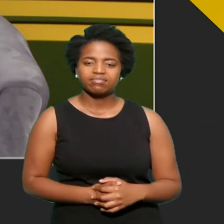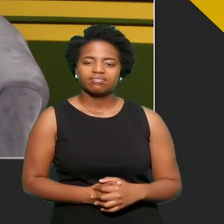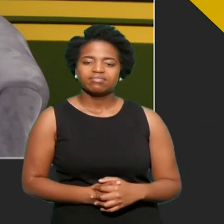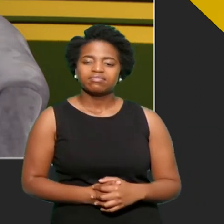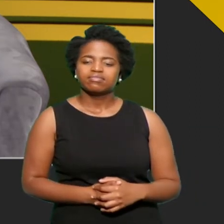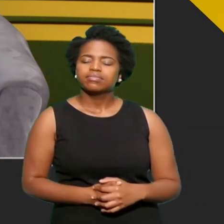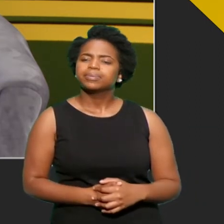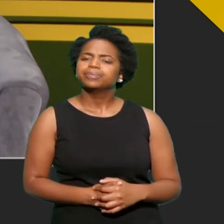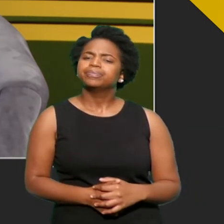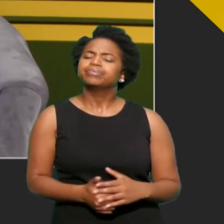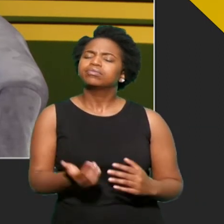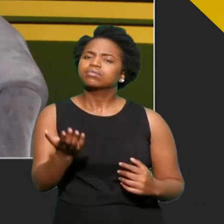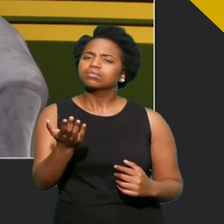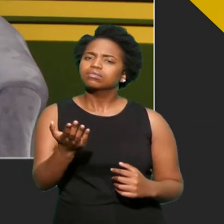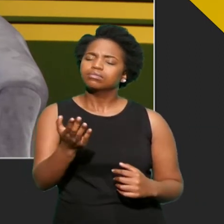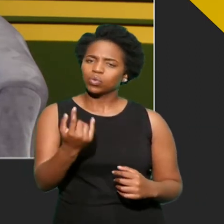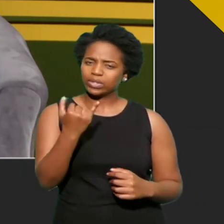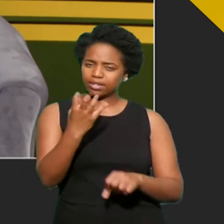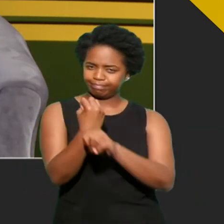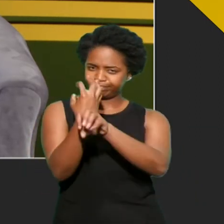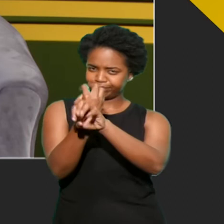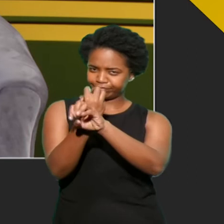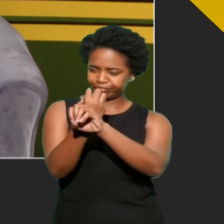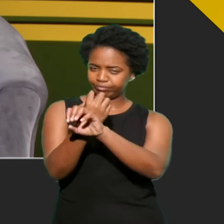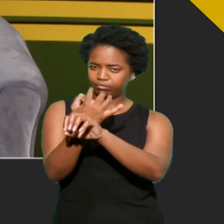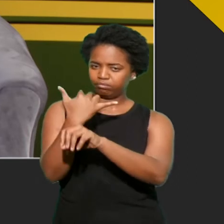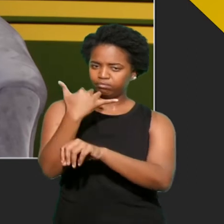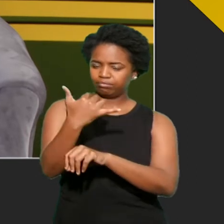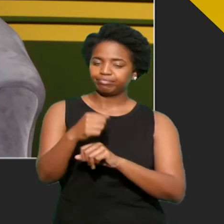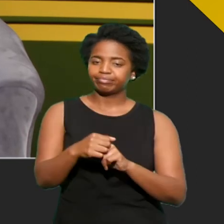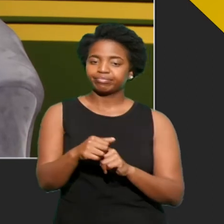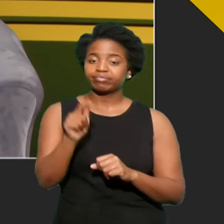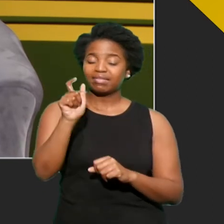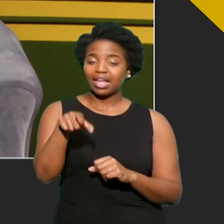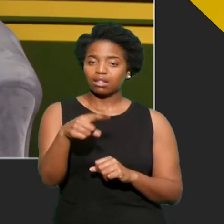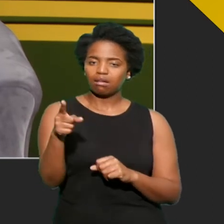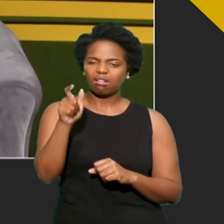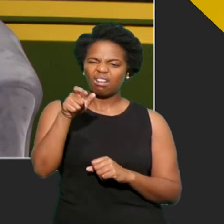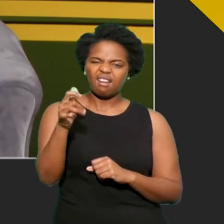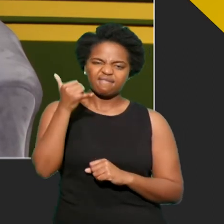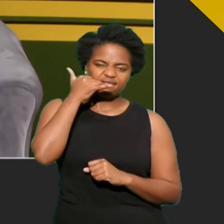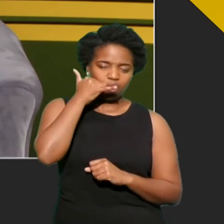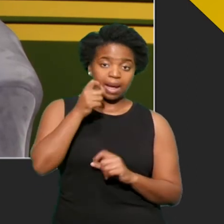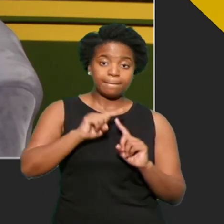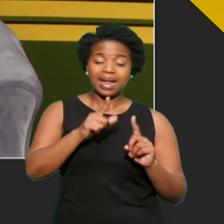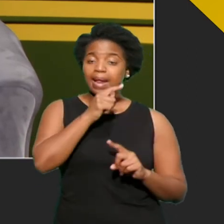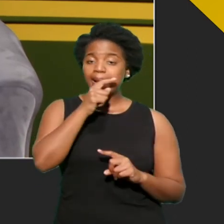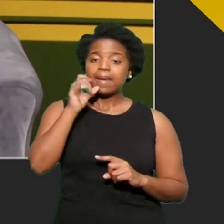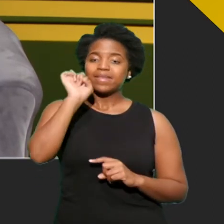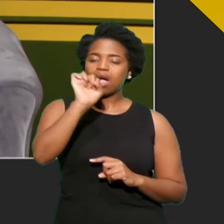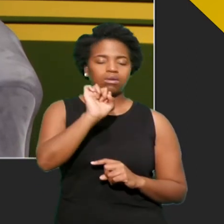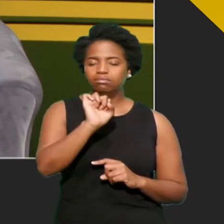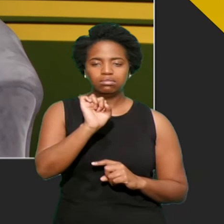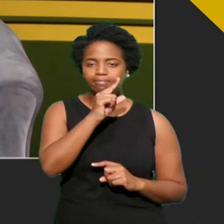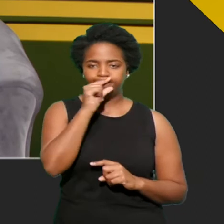you. Professor, while you are on the line with us, we're also going to be welcoming an anonymous caller who's going to also deliberate a